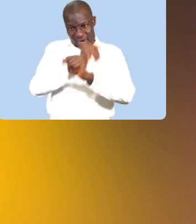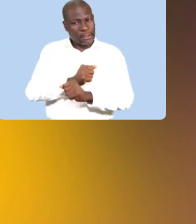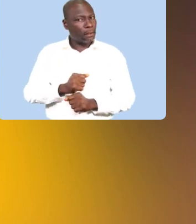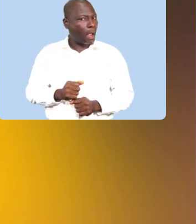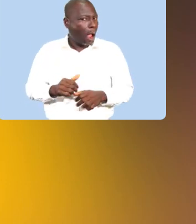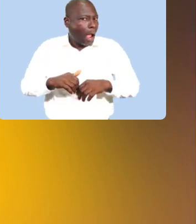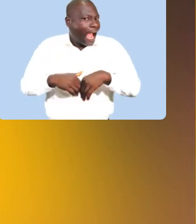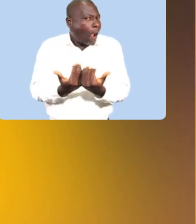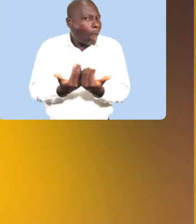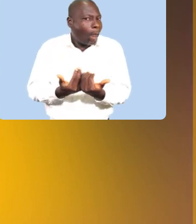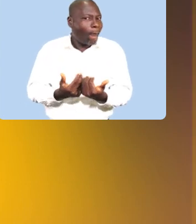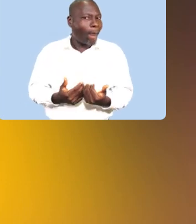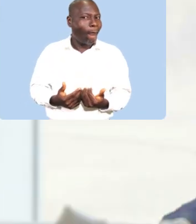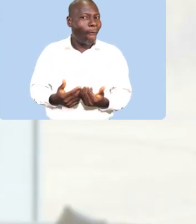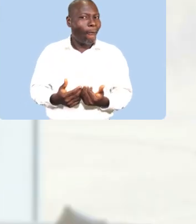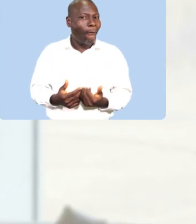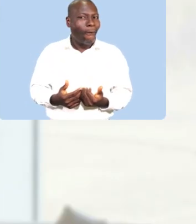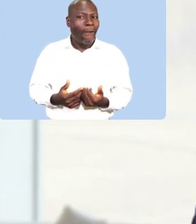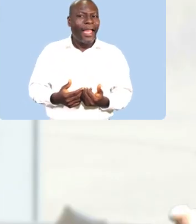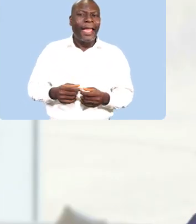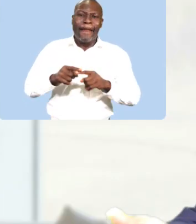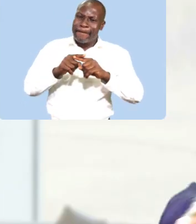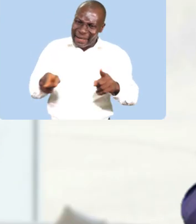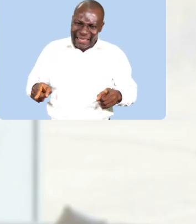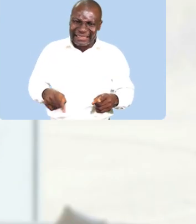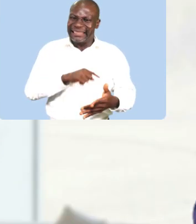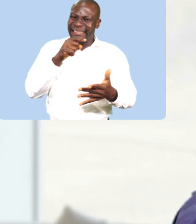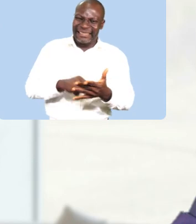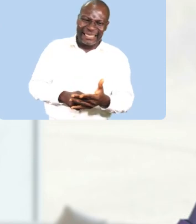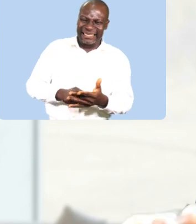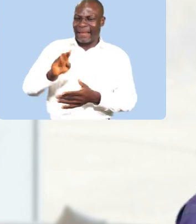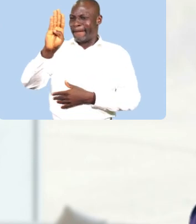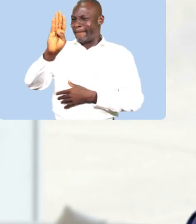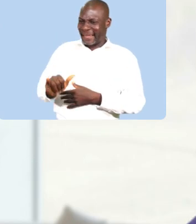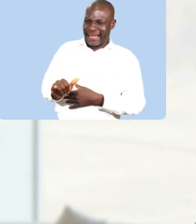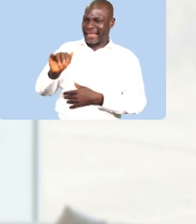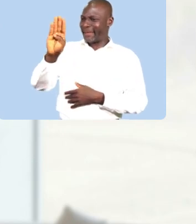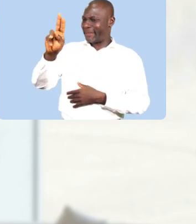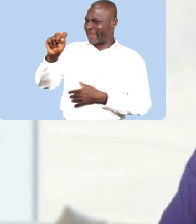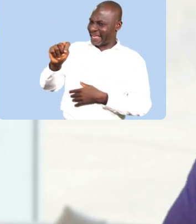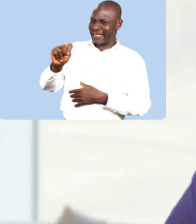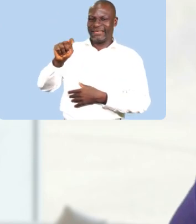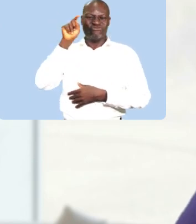wadi na sa mybet.com nkom hye we nu amuka yeka ade amoni tua